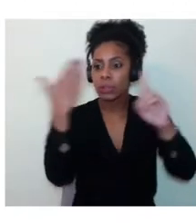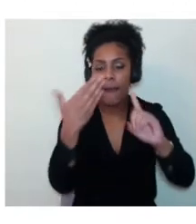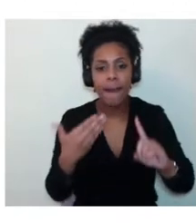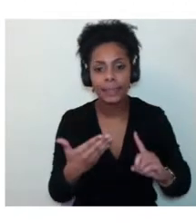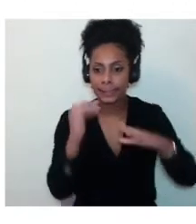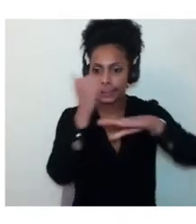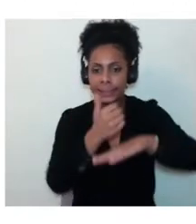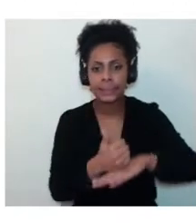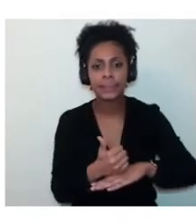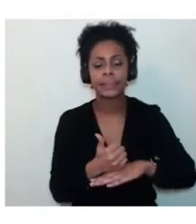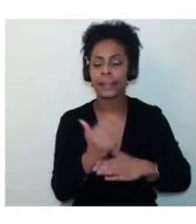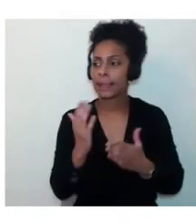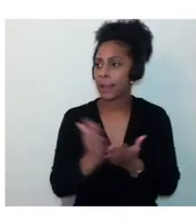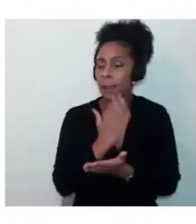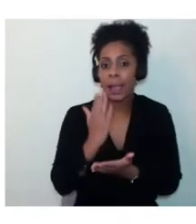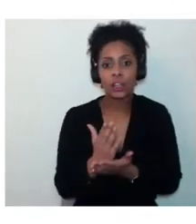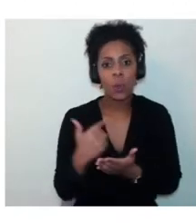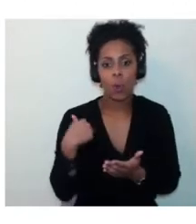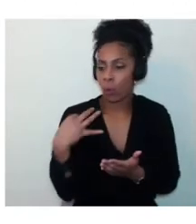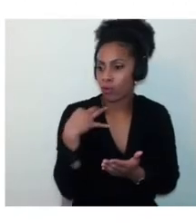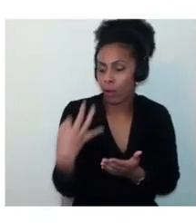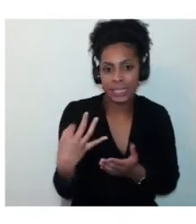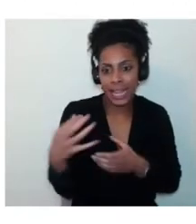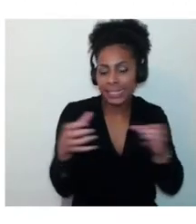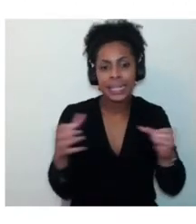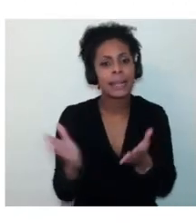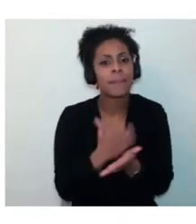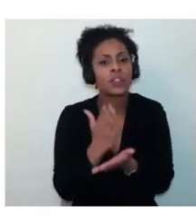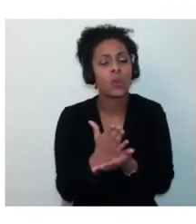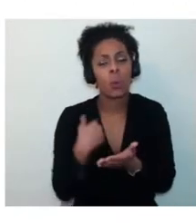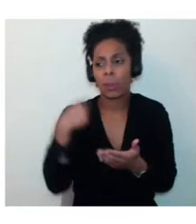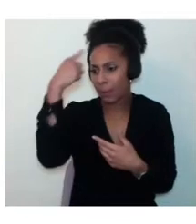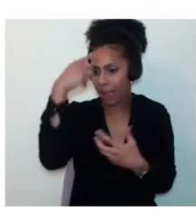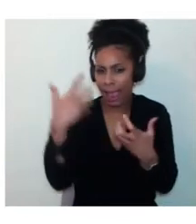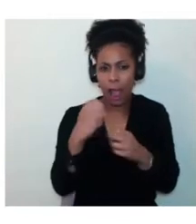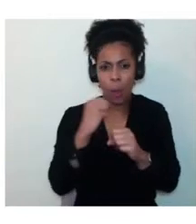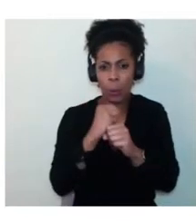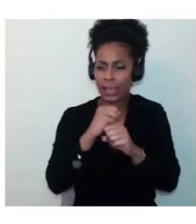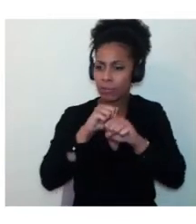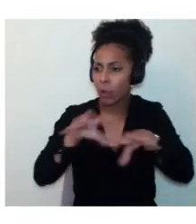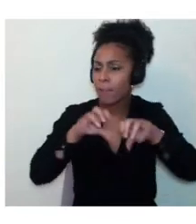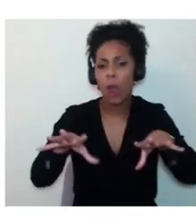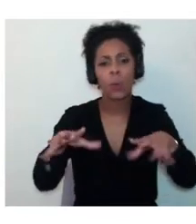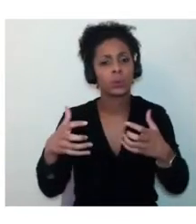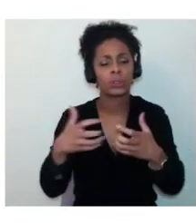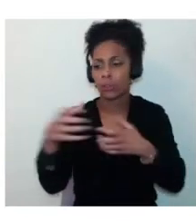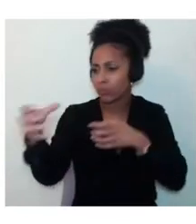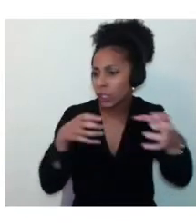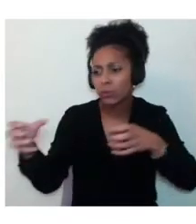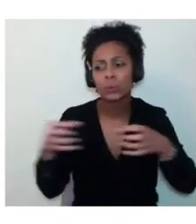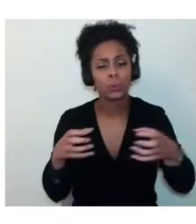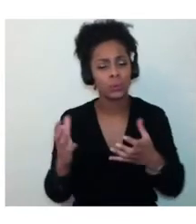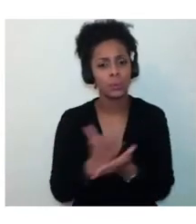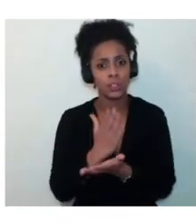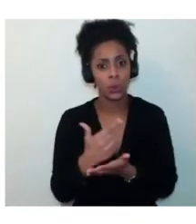job through the way we hire and promote and recruit people inside the company to represent society. And I think